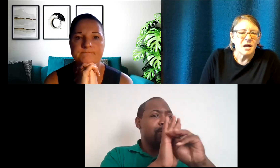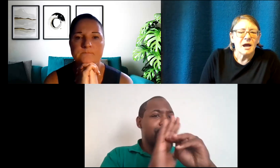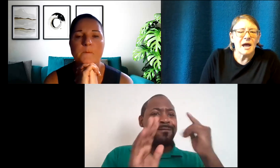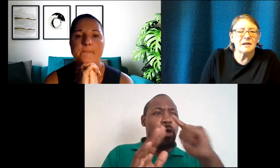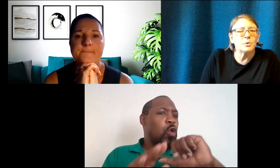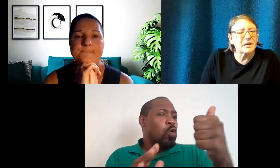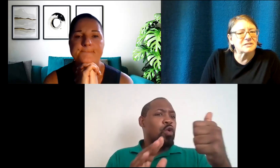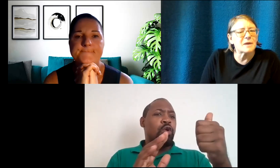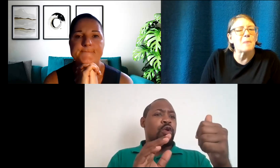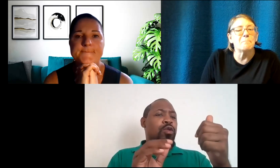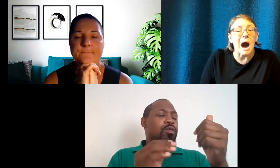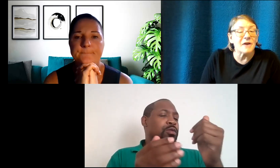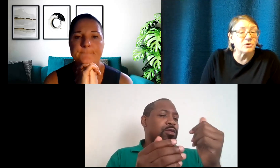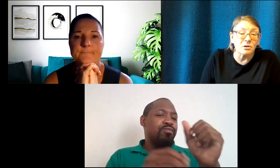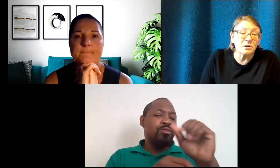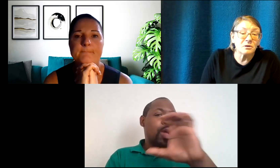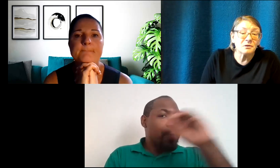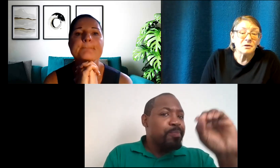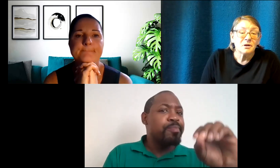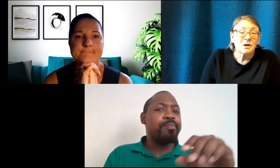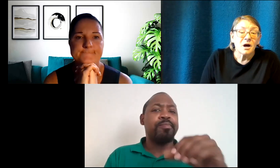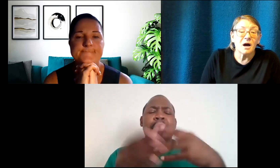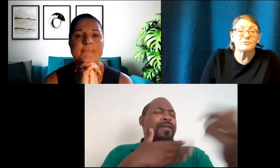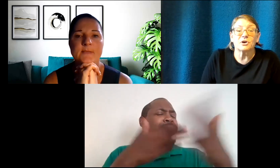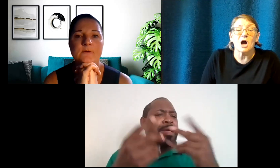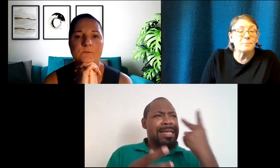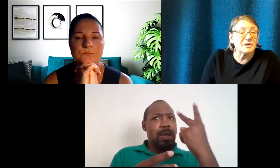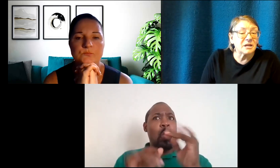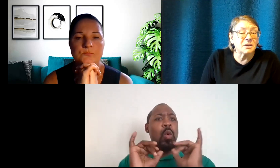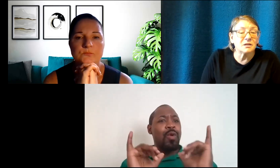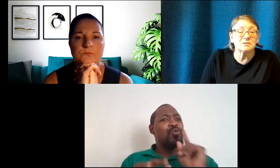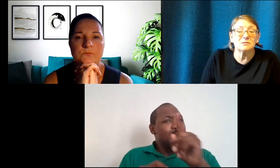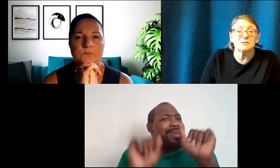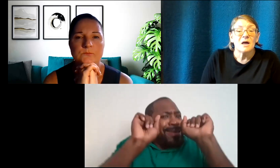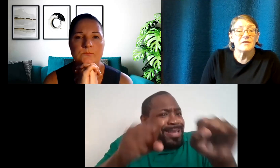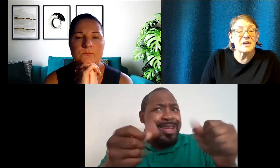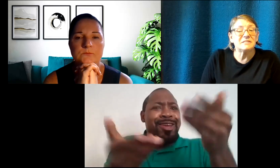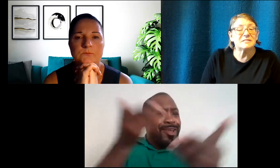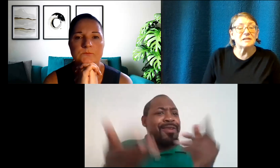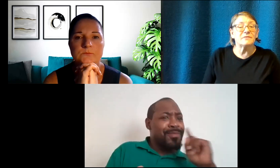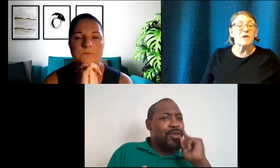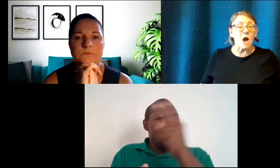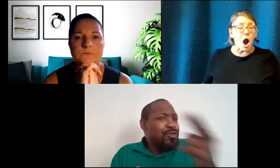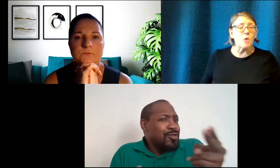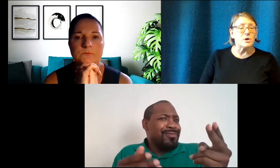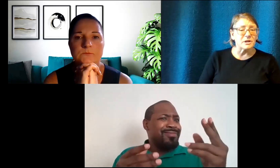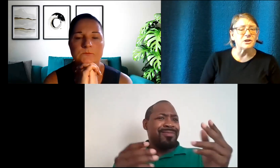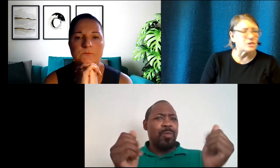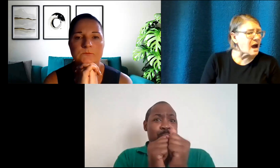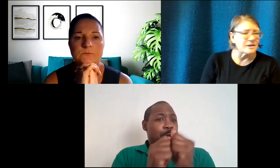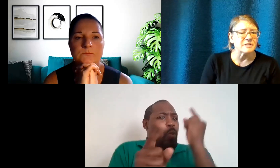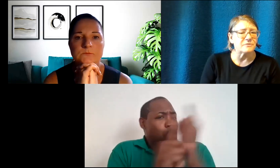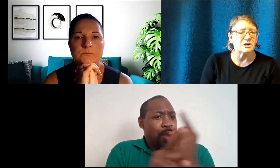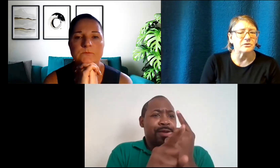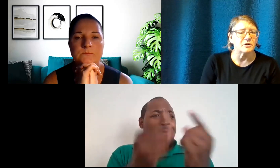change. And if we can set up a model for companies that they see it and they're like, oh, we really